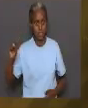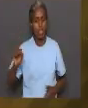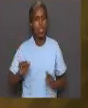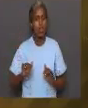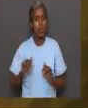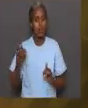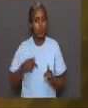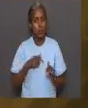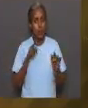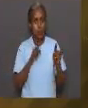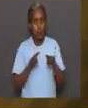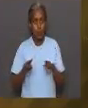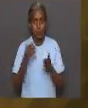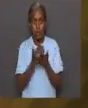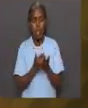calculate its volume.